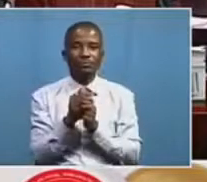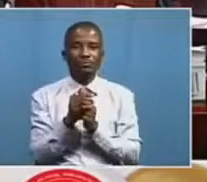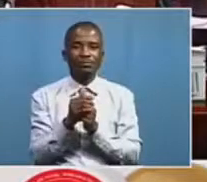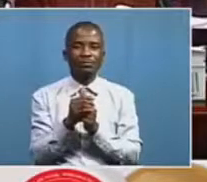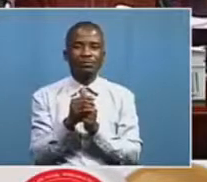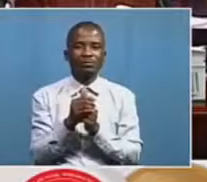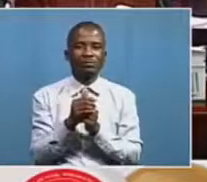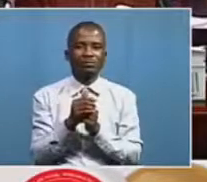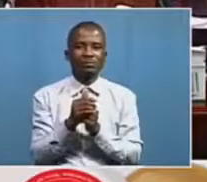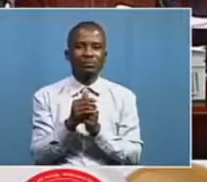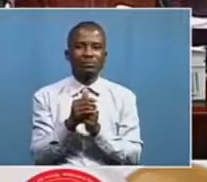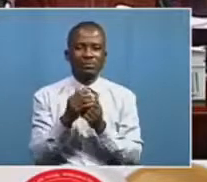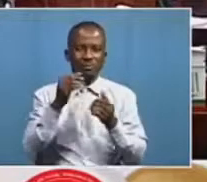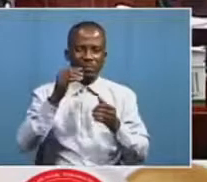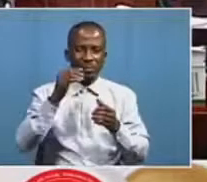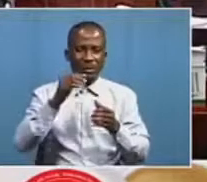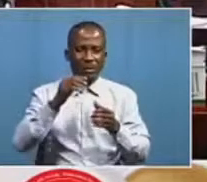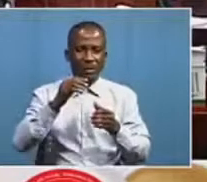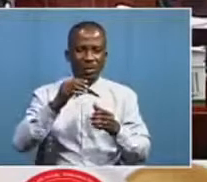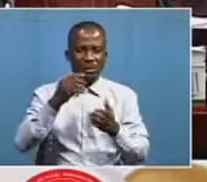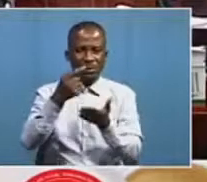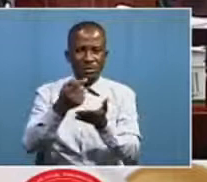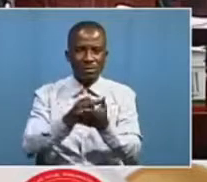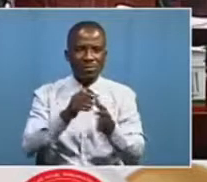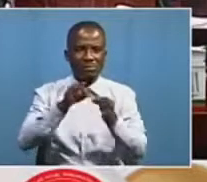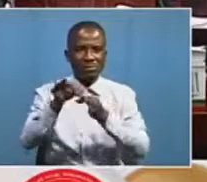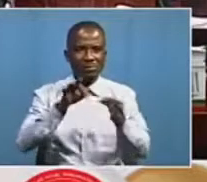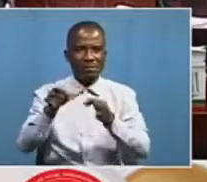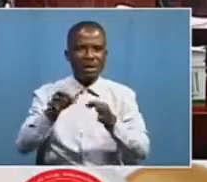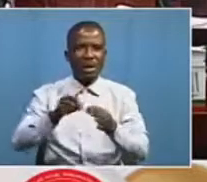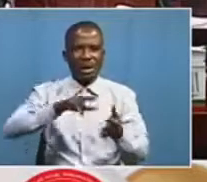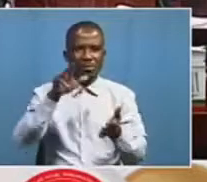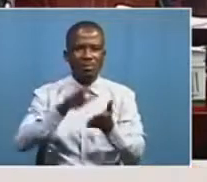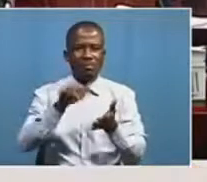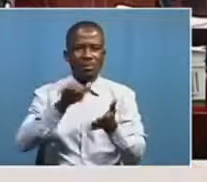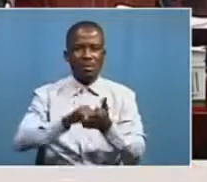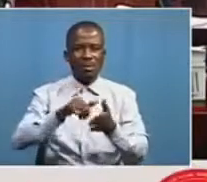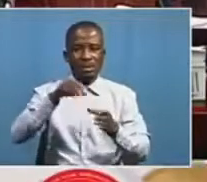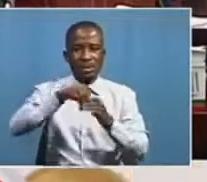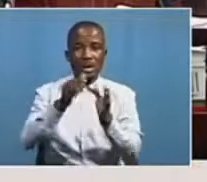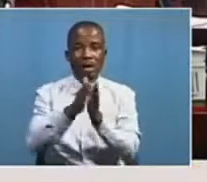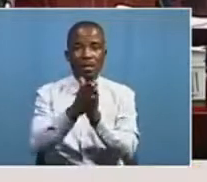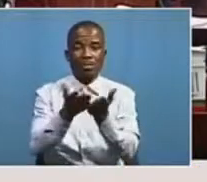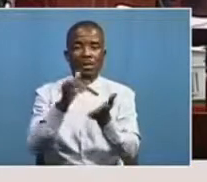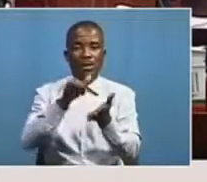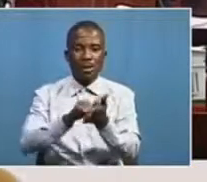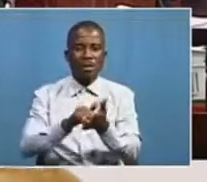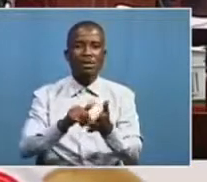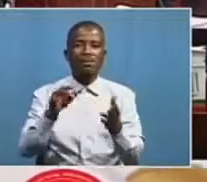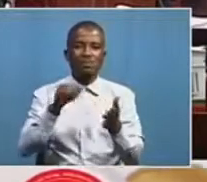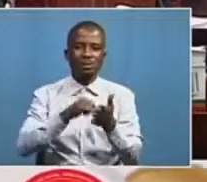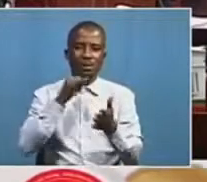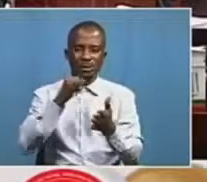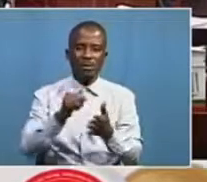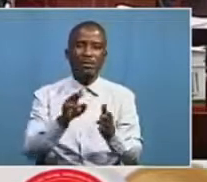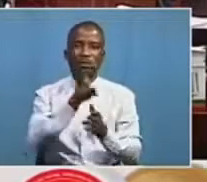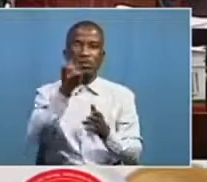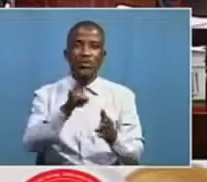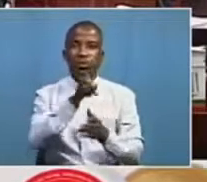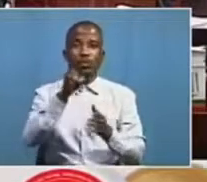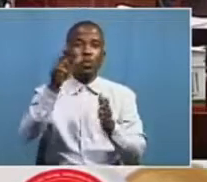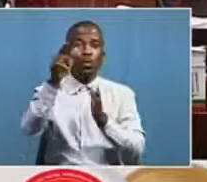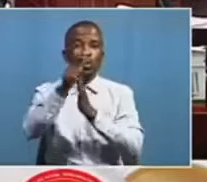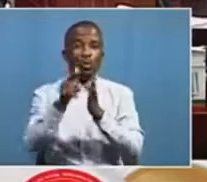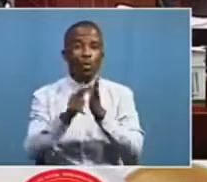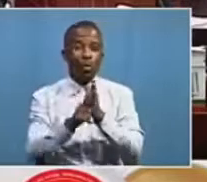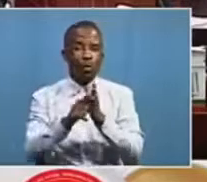ex ata, and the commentary on the evidence decree confirms at page 31 that it is generally applied to judicial and